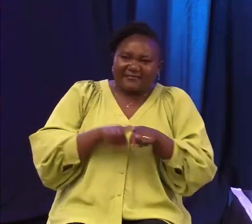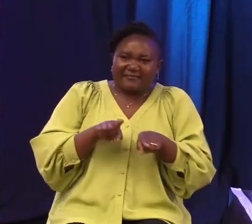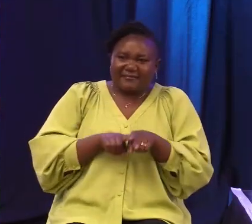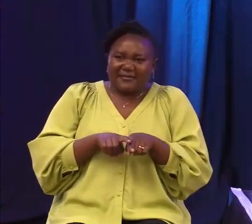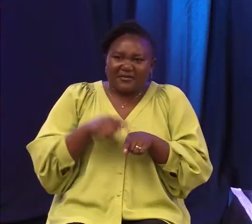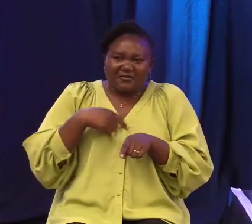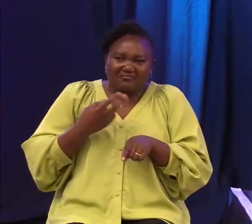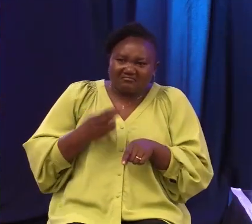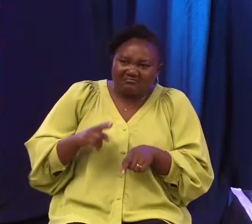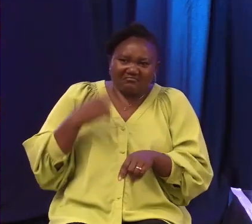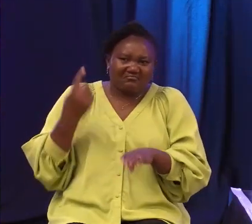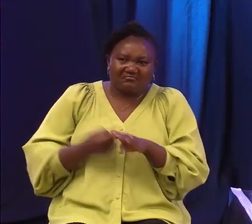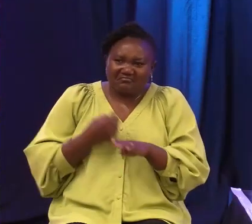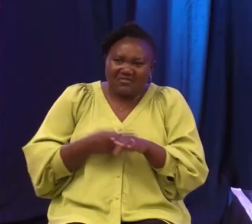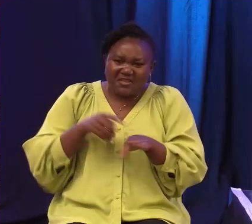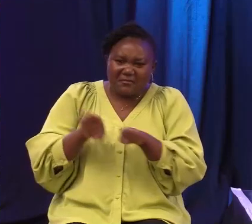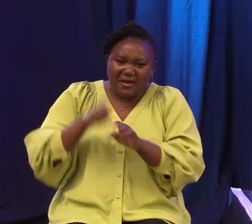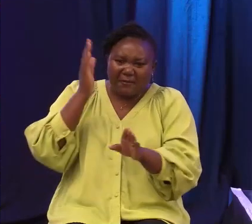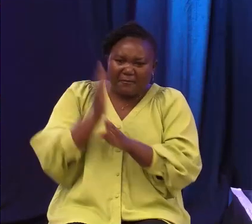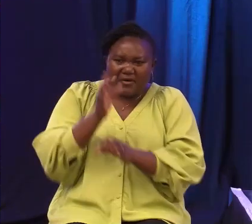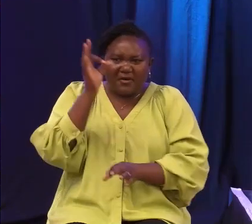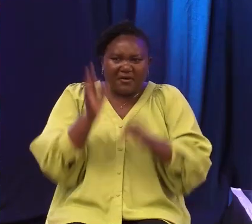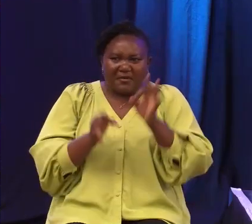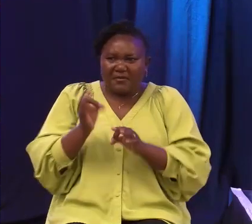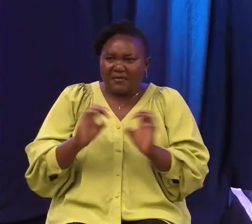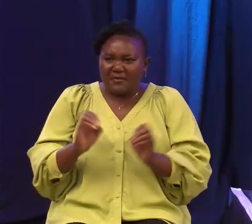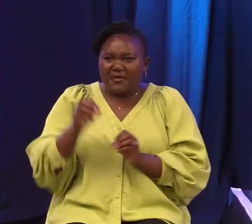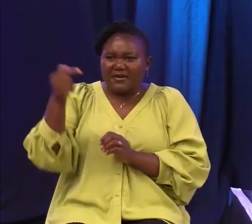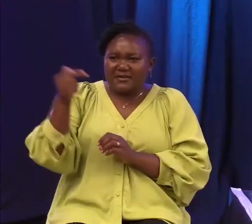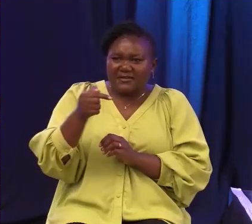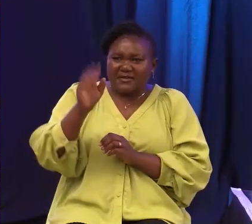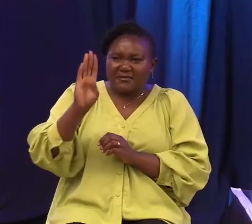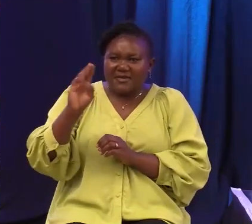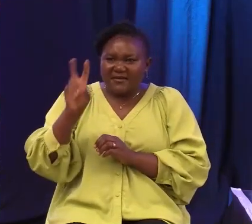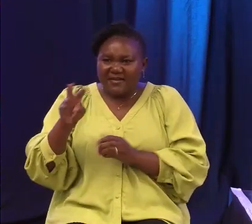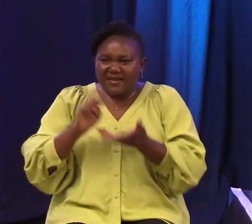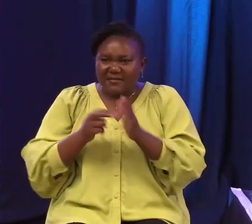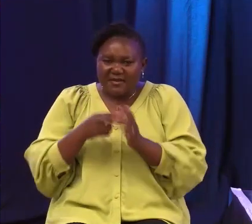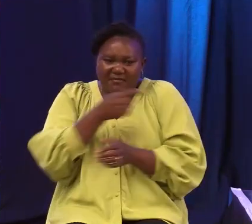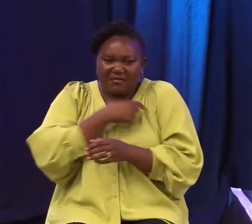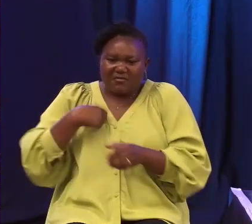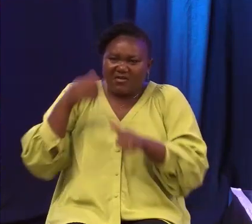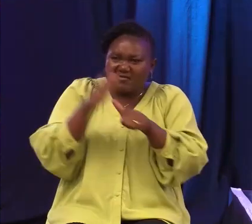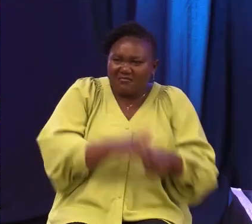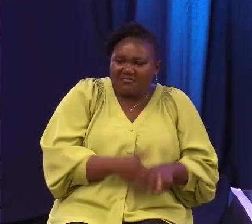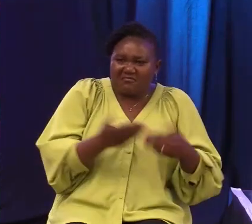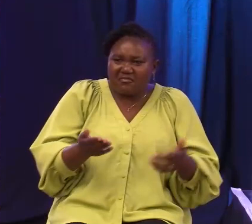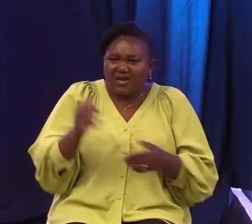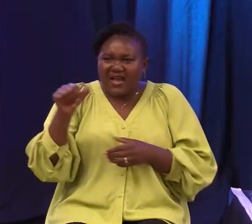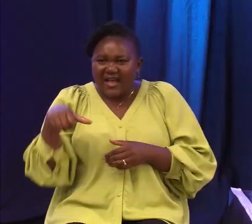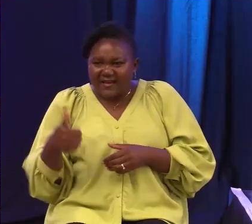not do justice when we talk about GBV, poverty, lack of education, all